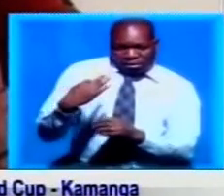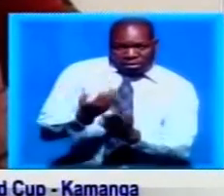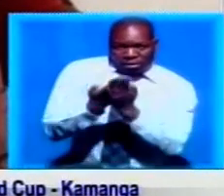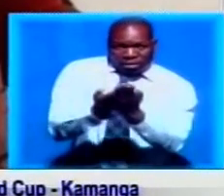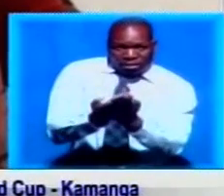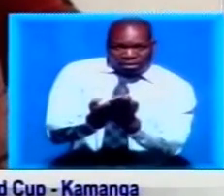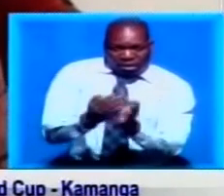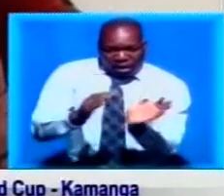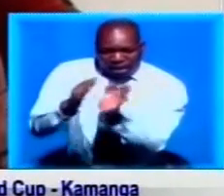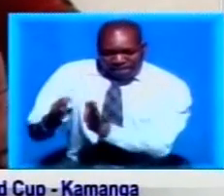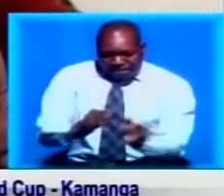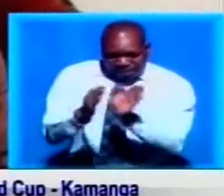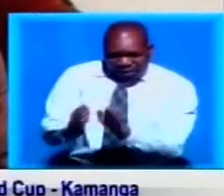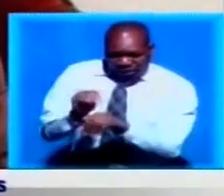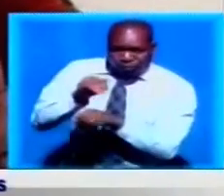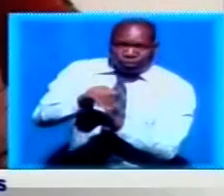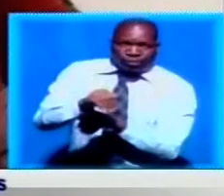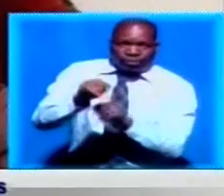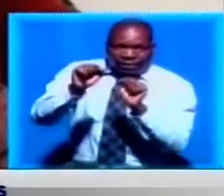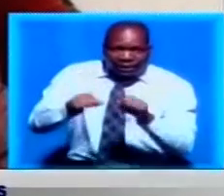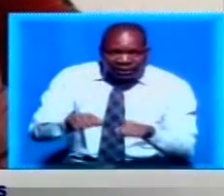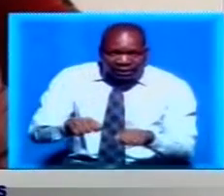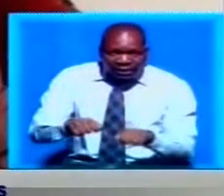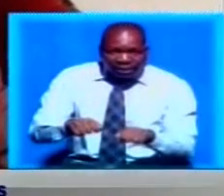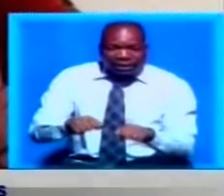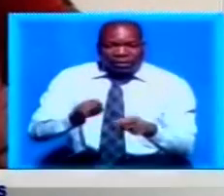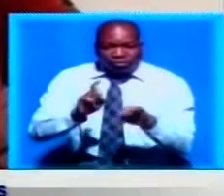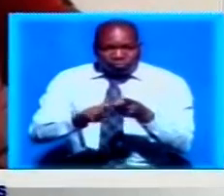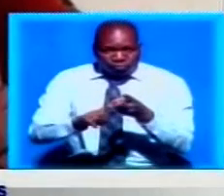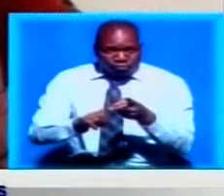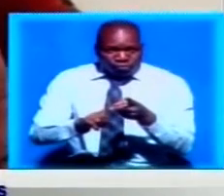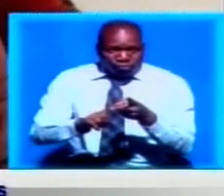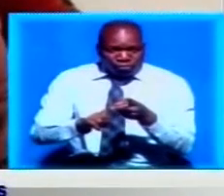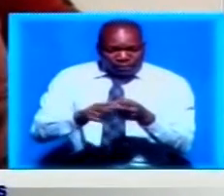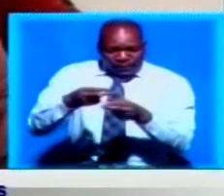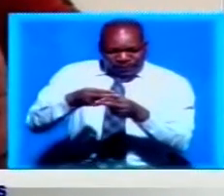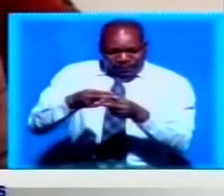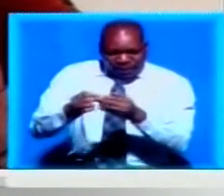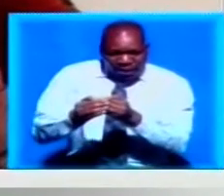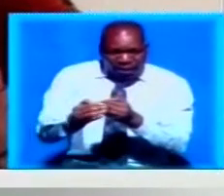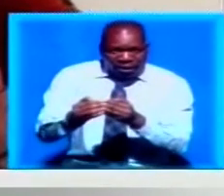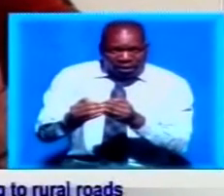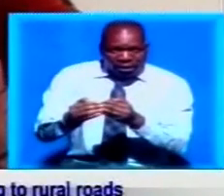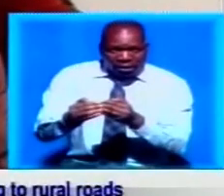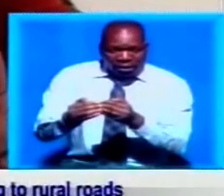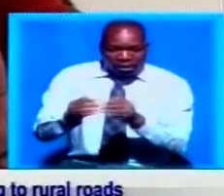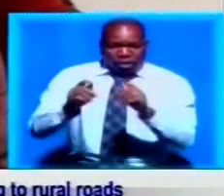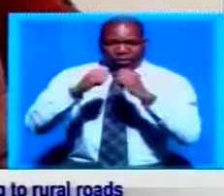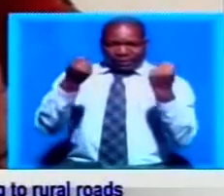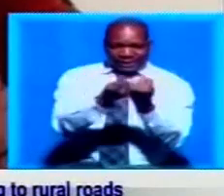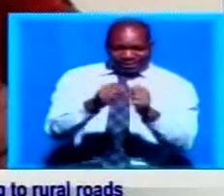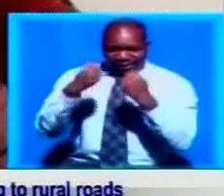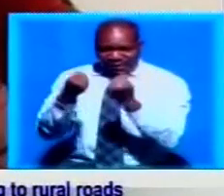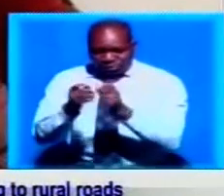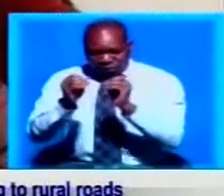for their registration. Then I also wish to indicate that anytime soon, the Teaching Council of Zambia teams will be going